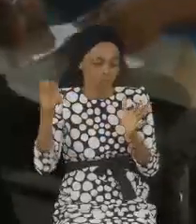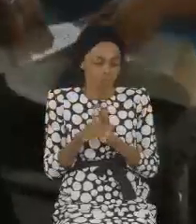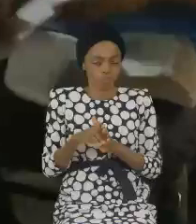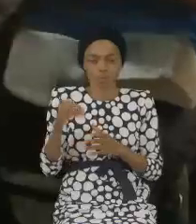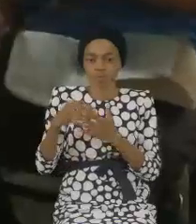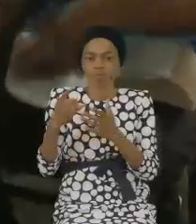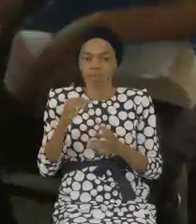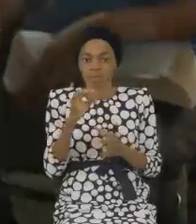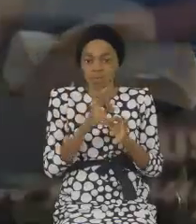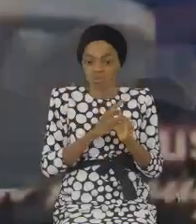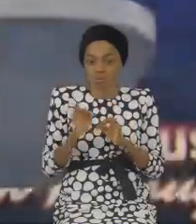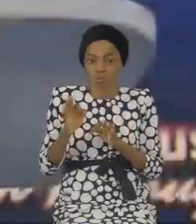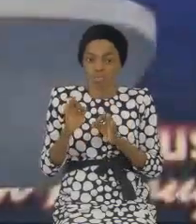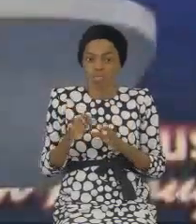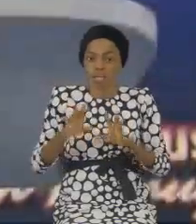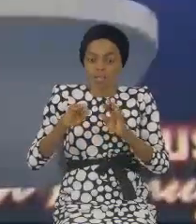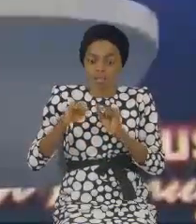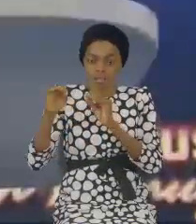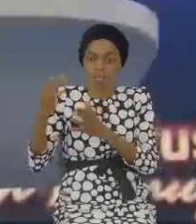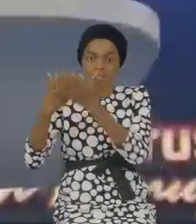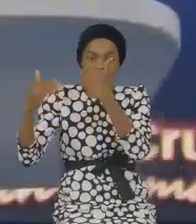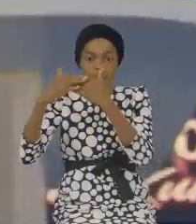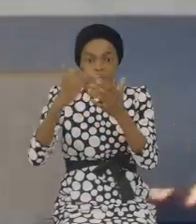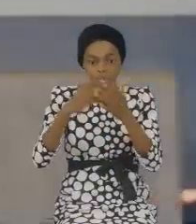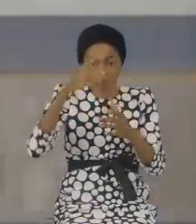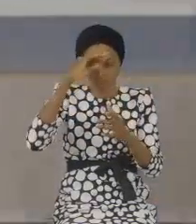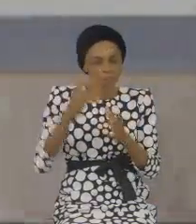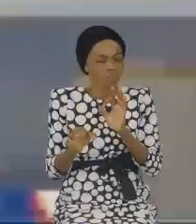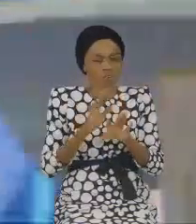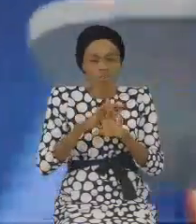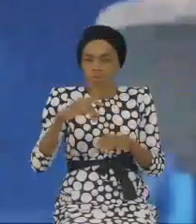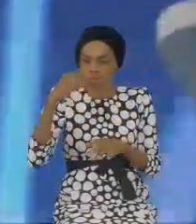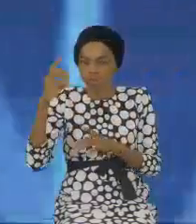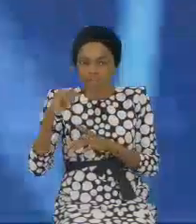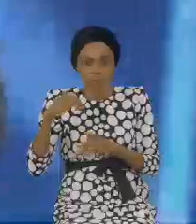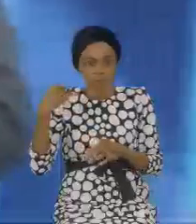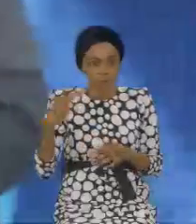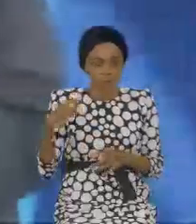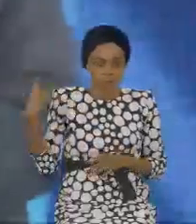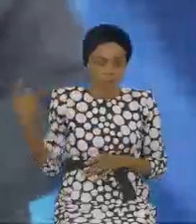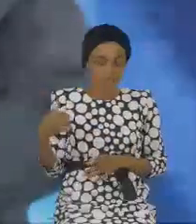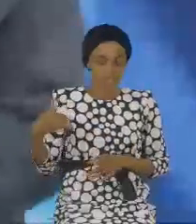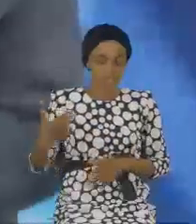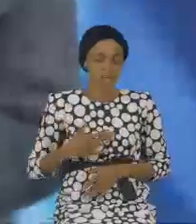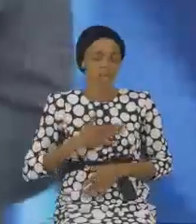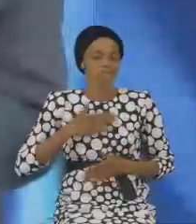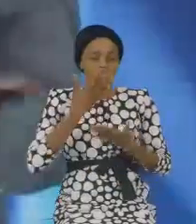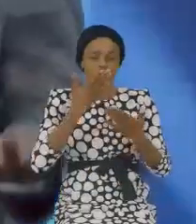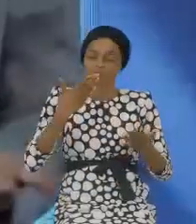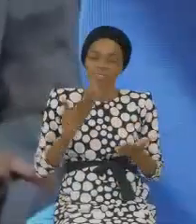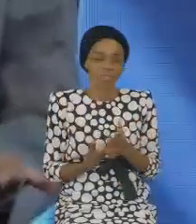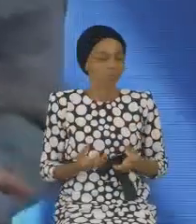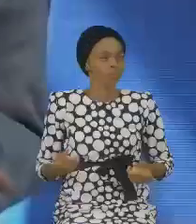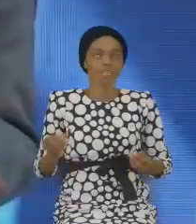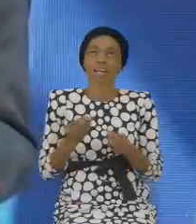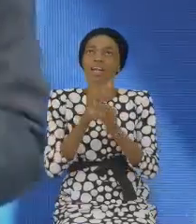search heaven before them, if we don't tell them of that eternal pleasant land of glory, how will